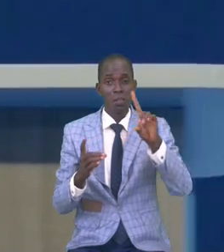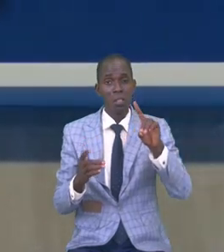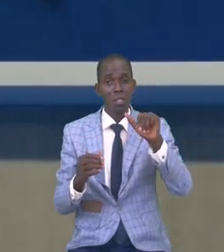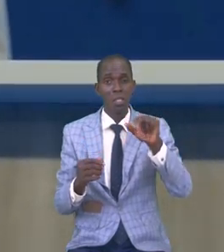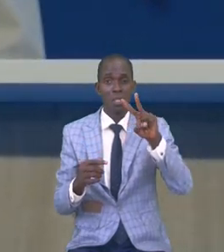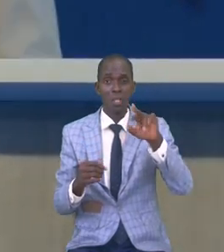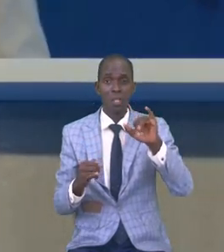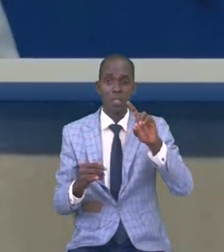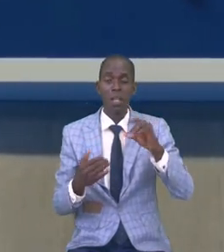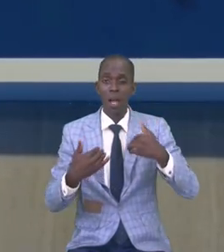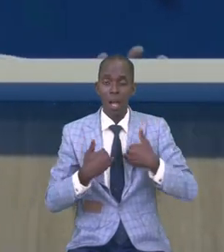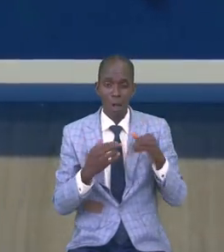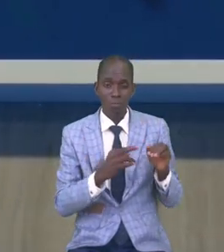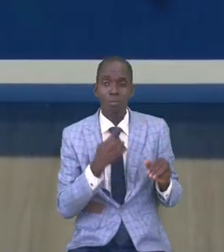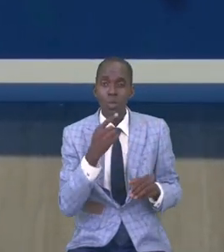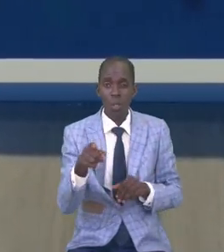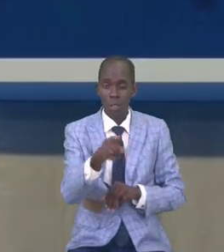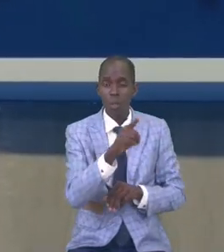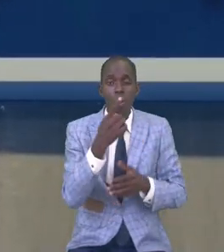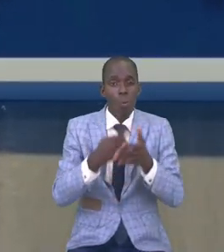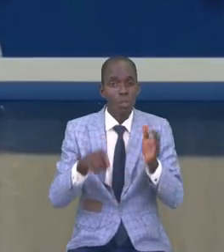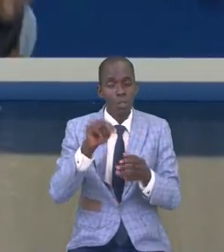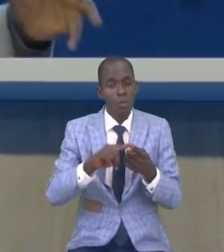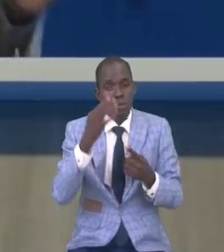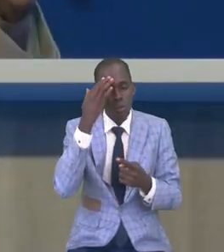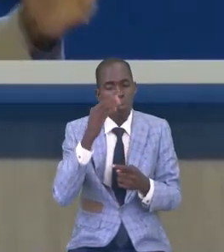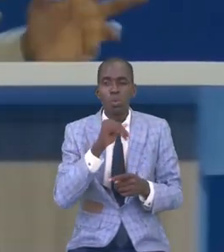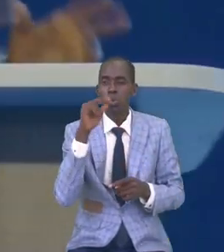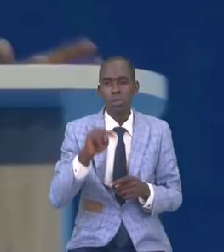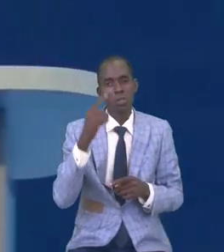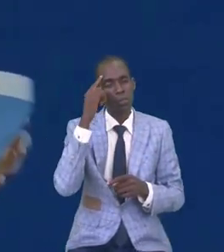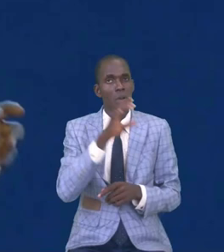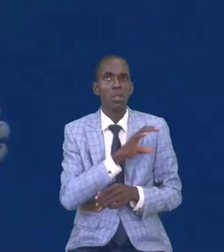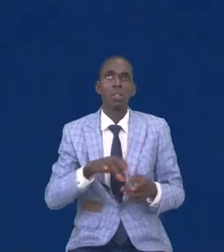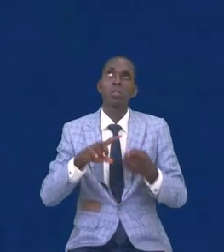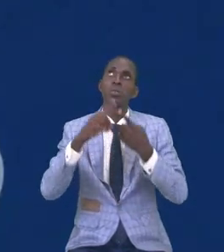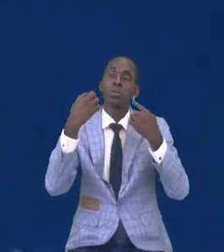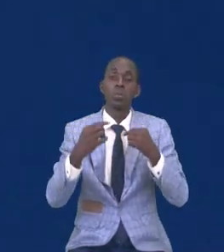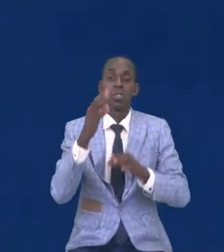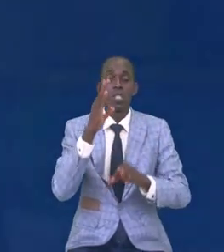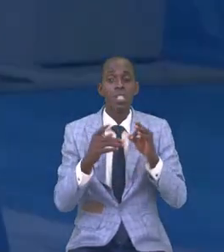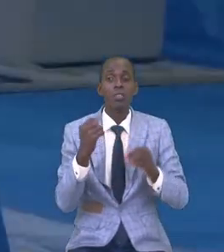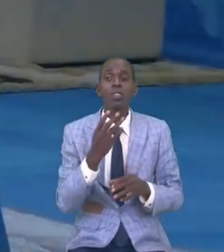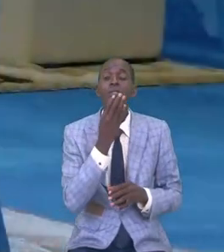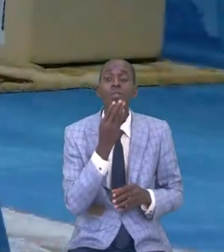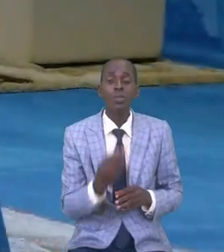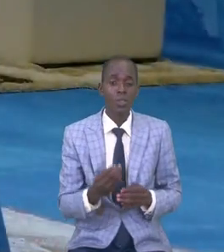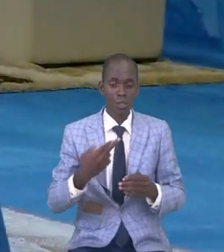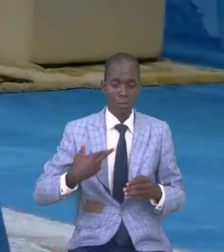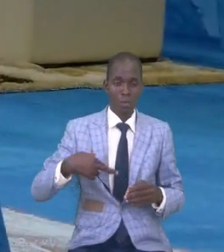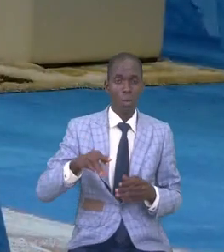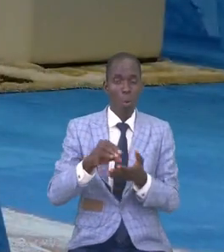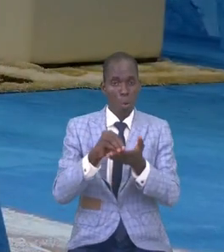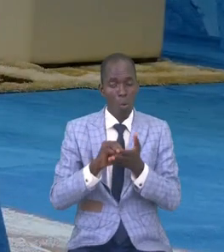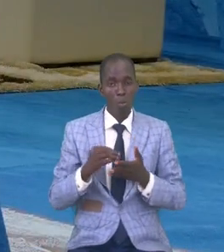they needed to know, why would Christ have come? If the Jewish religion or your own religion